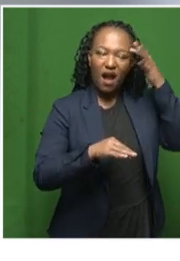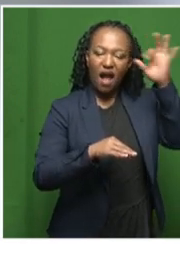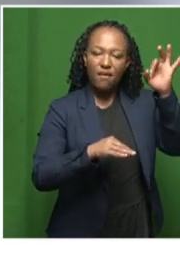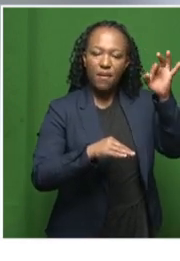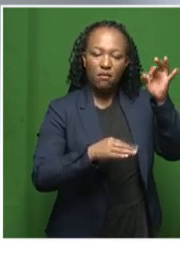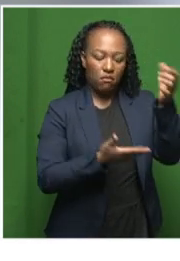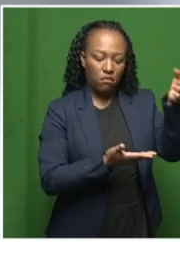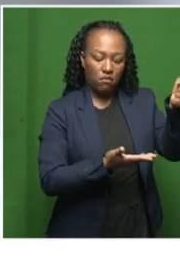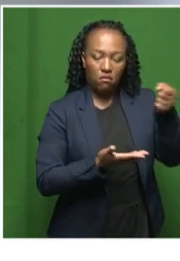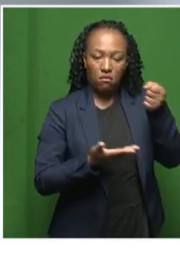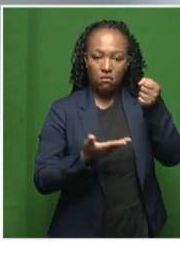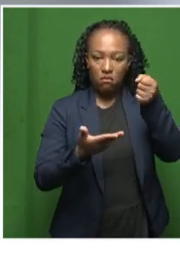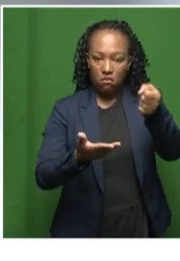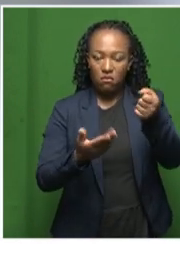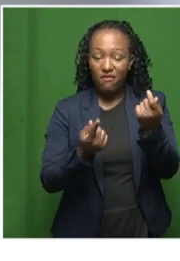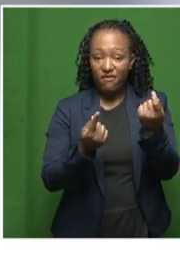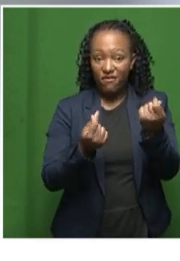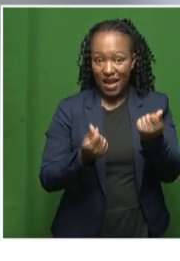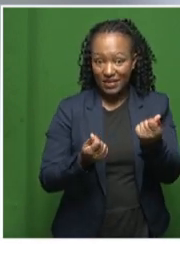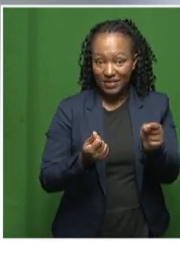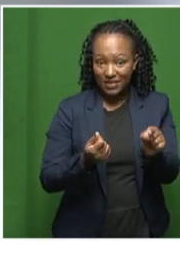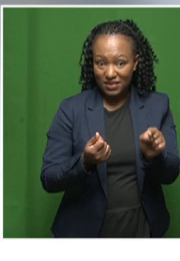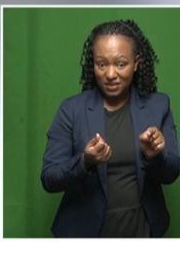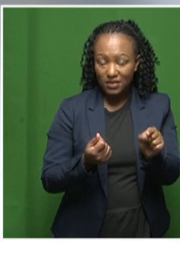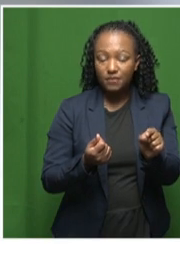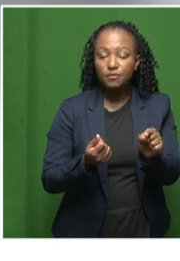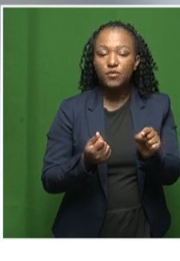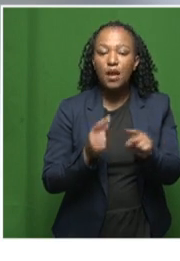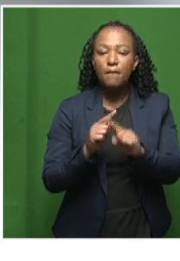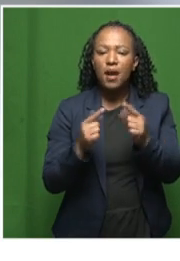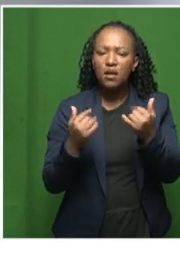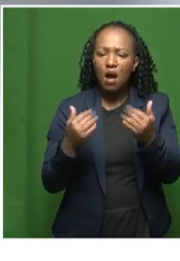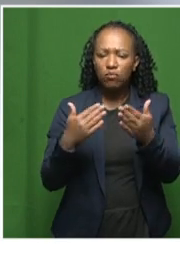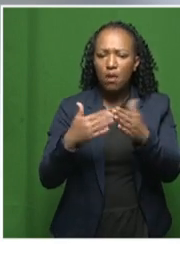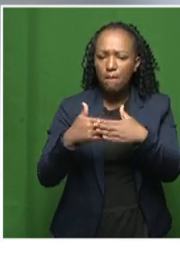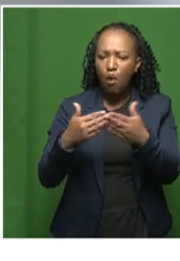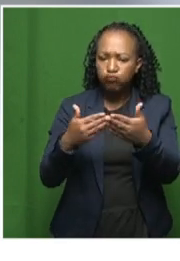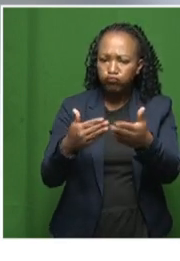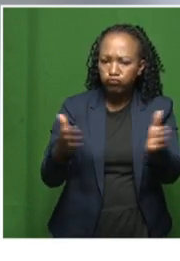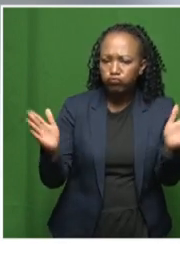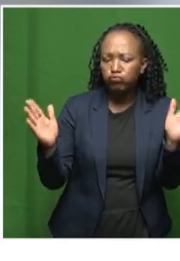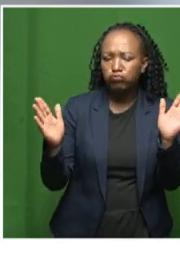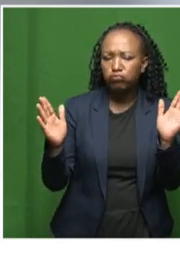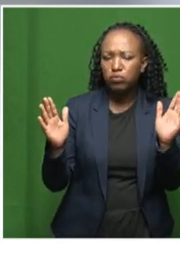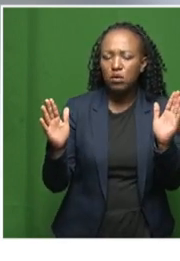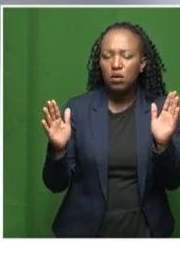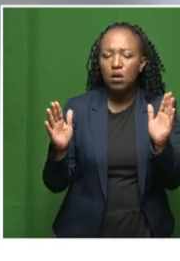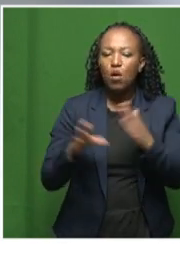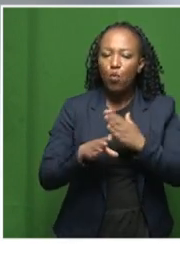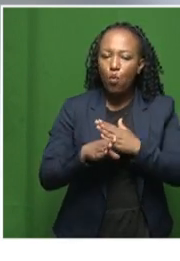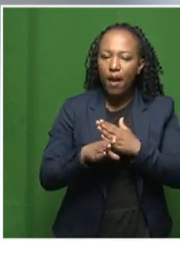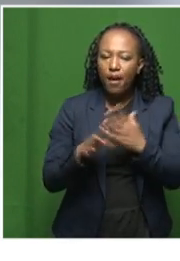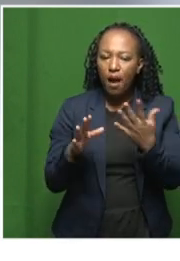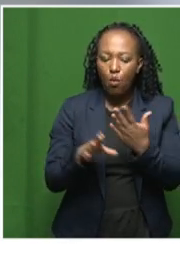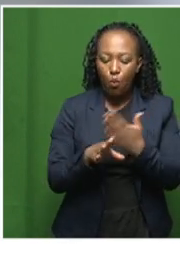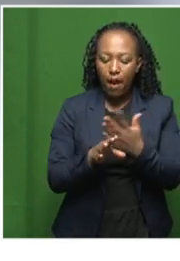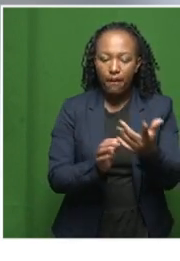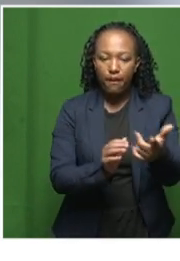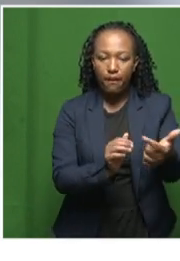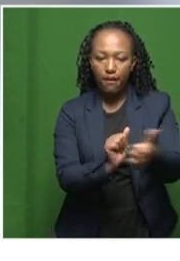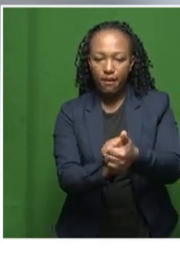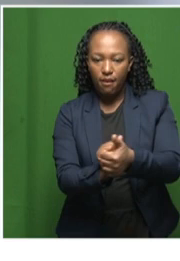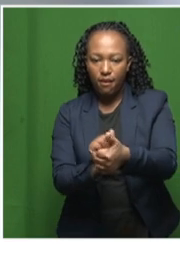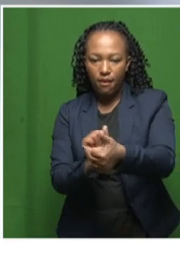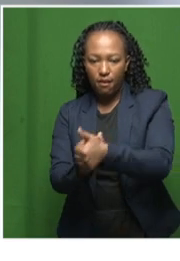we are unlocking with this approach is through working together, you can reduce that